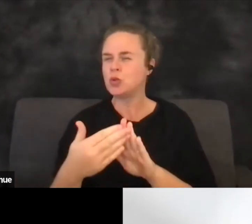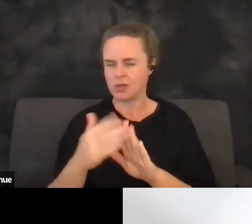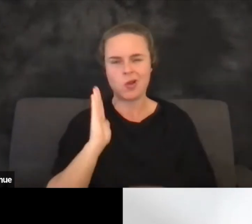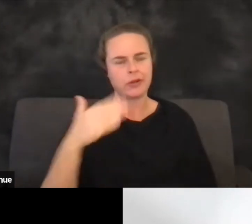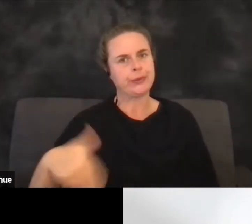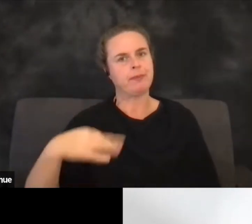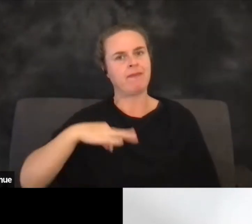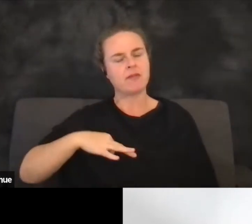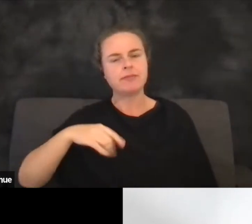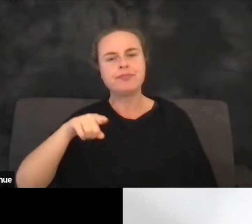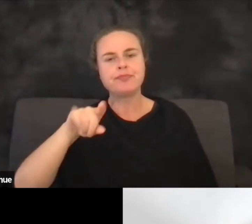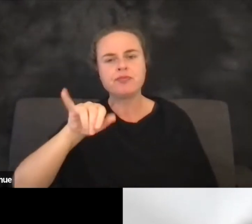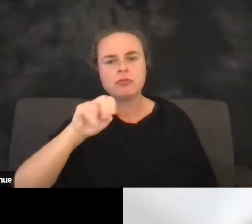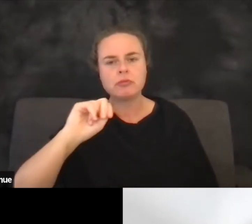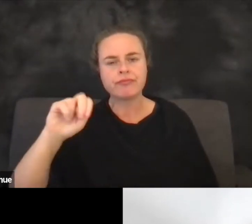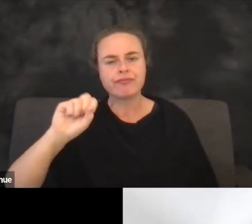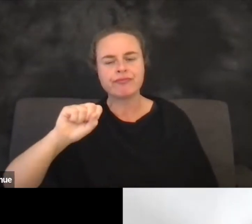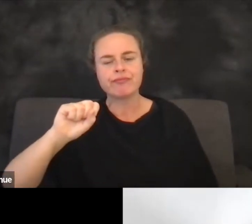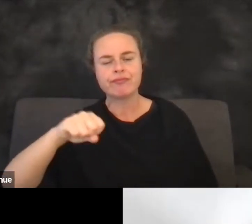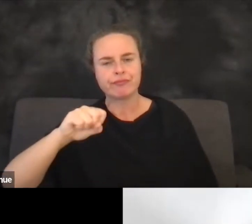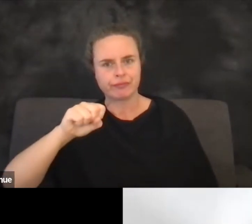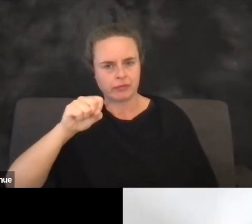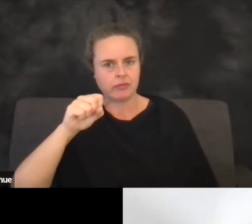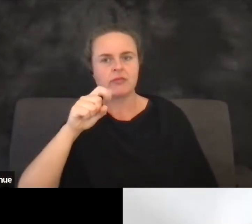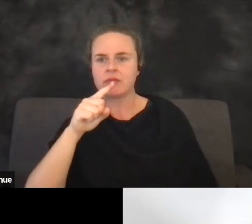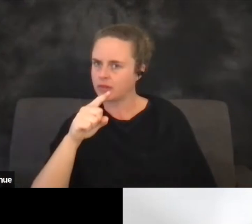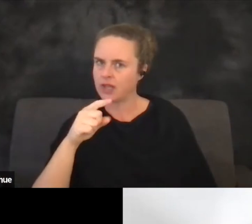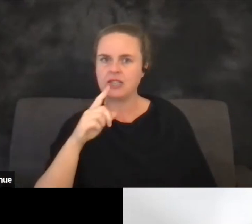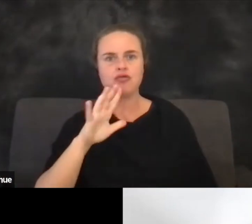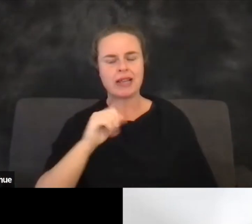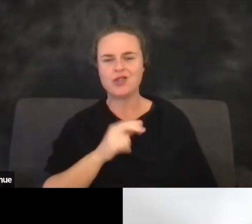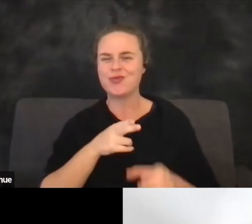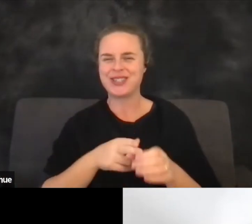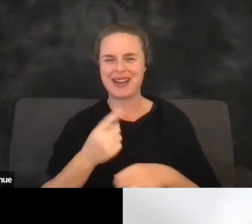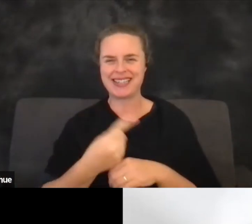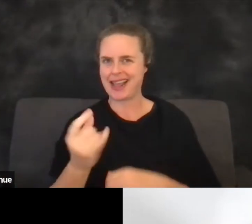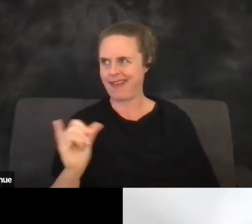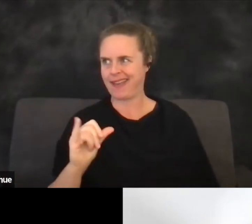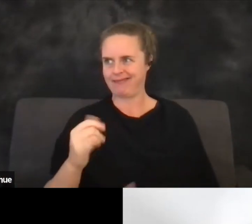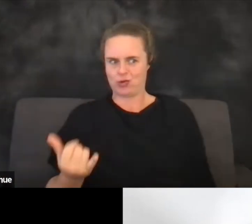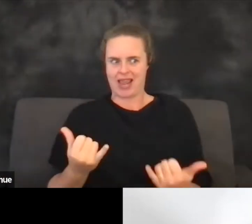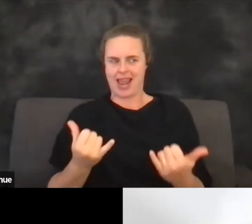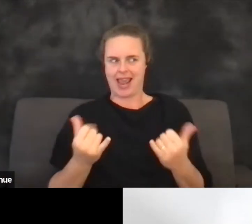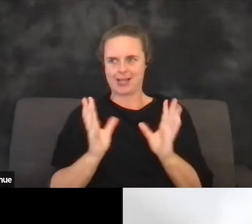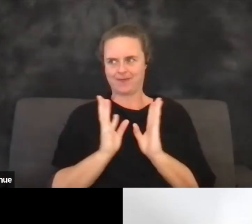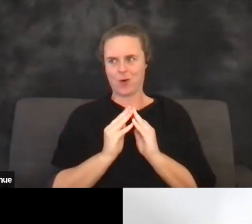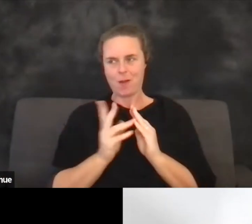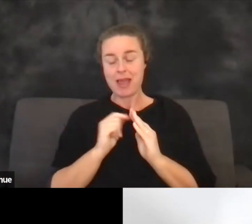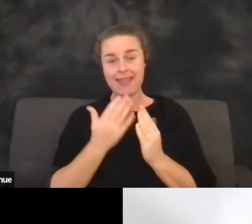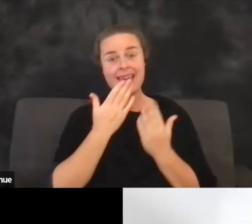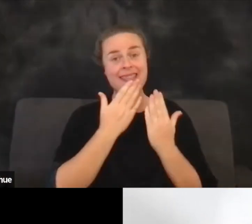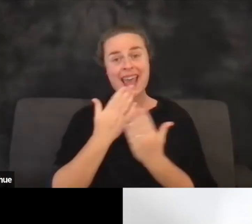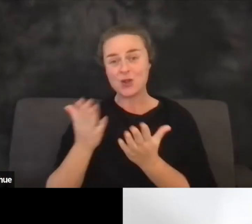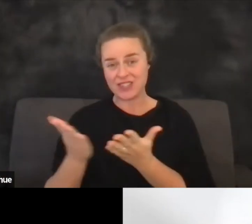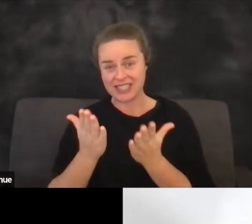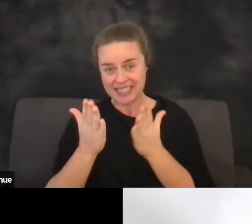to participate in a day like this and give candid feedback and entries. And also thank you to the facilitators who are trying to figure out how to capture all that complexity